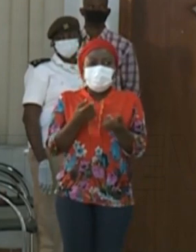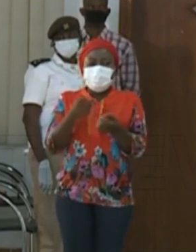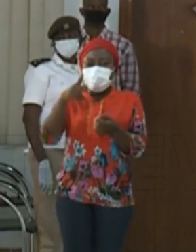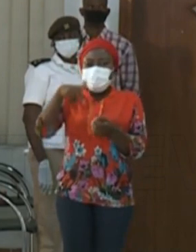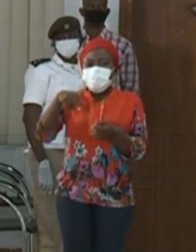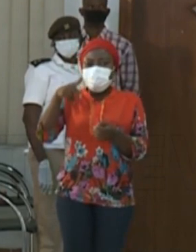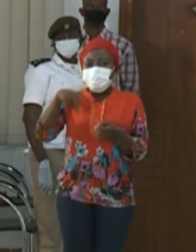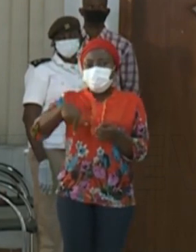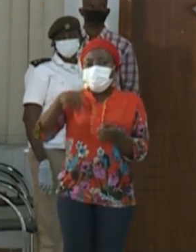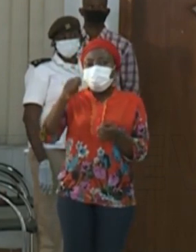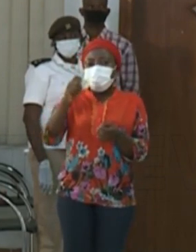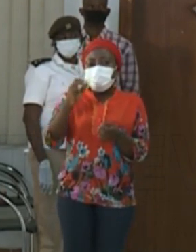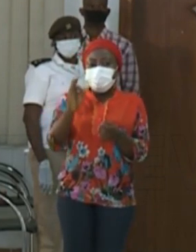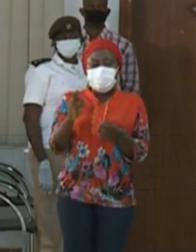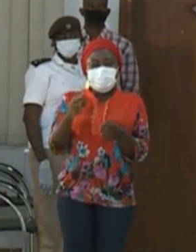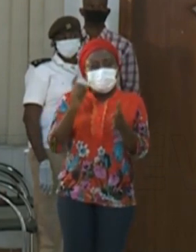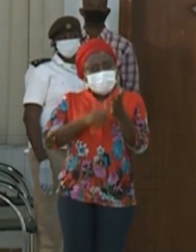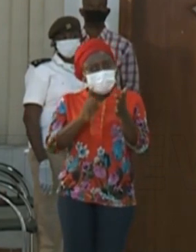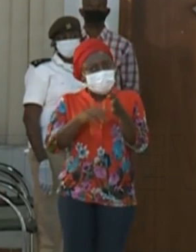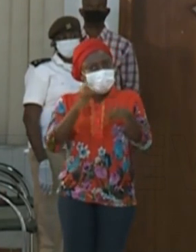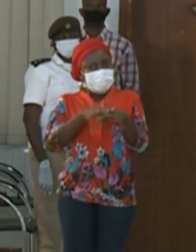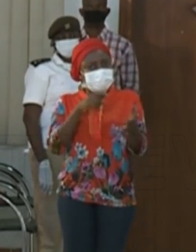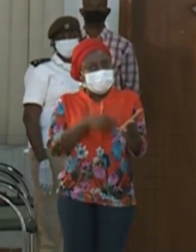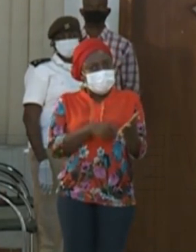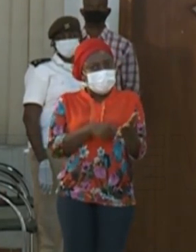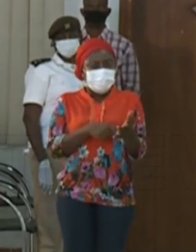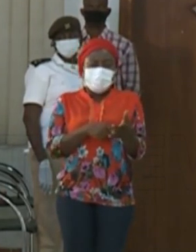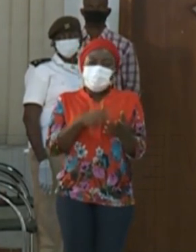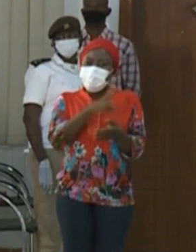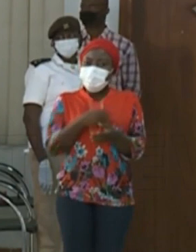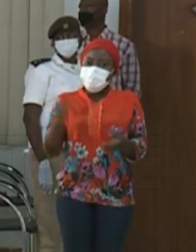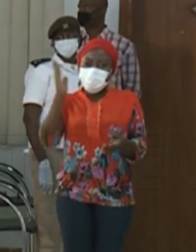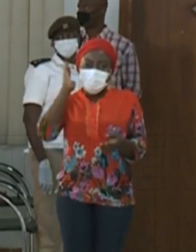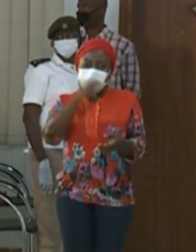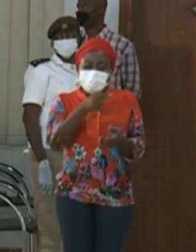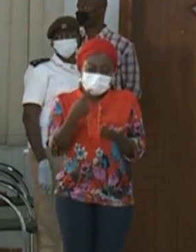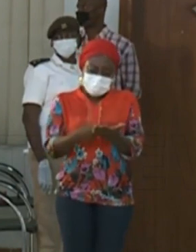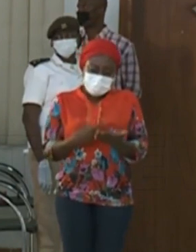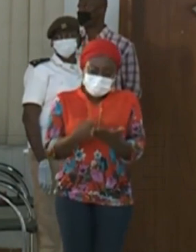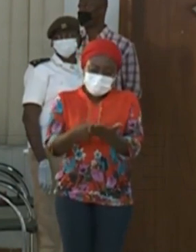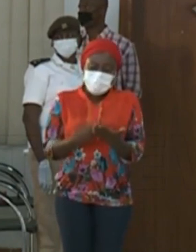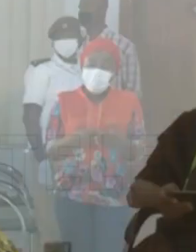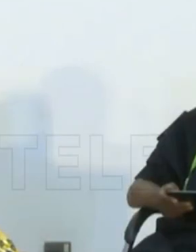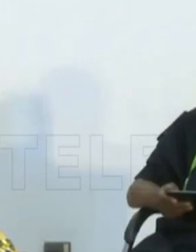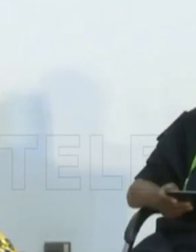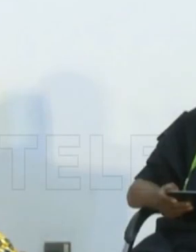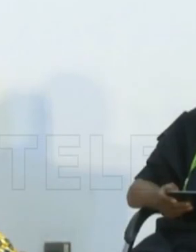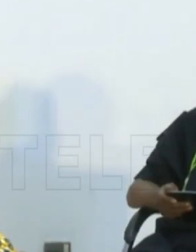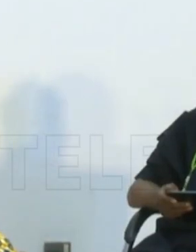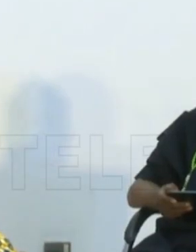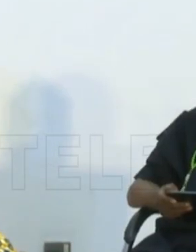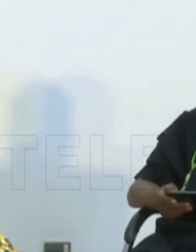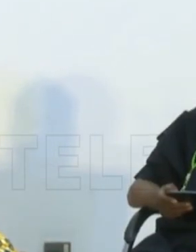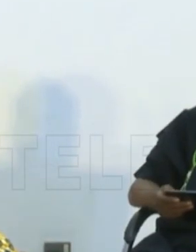app? And are you going to leverage on this to replicate it across the country if it is true?